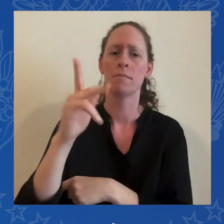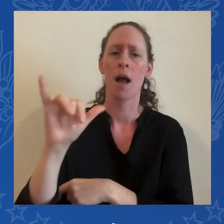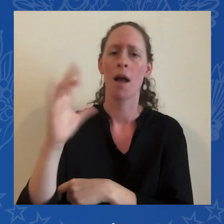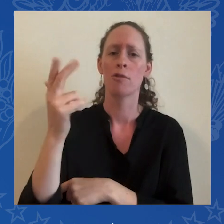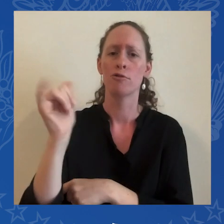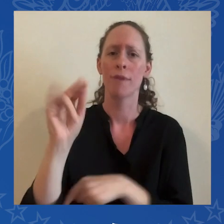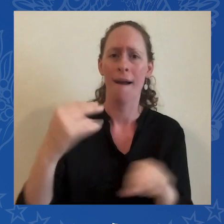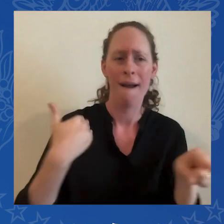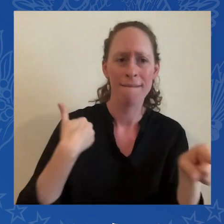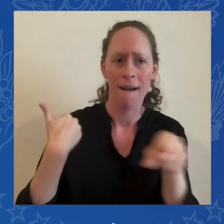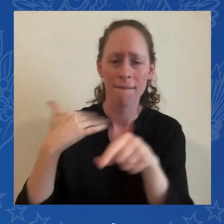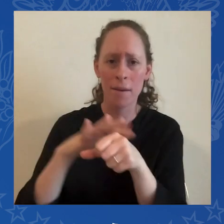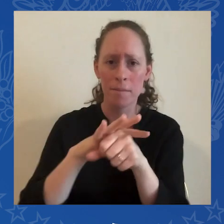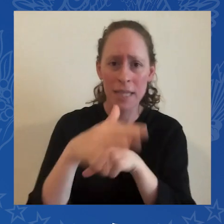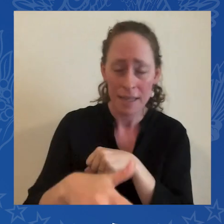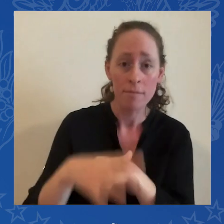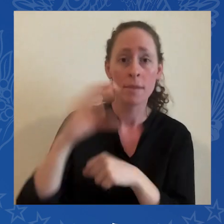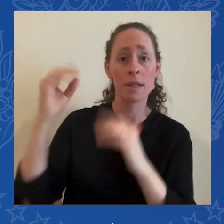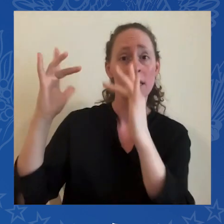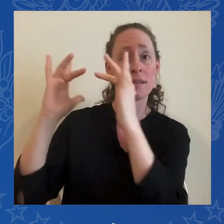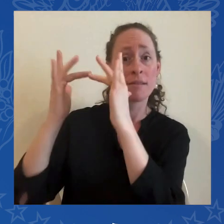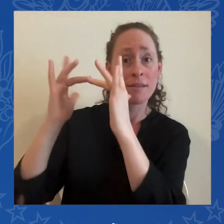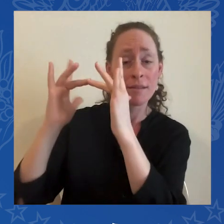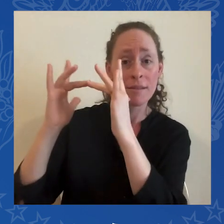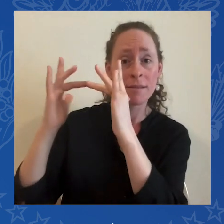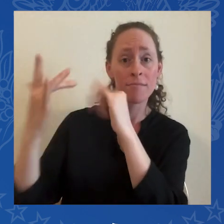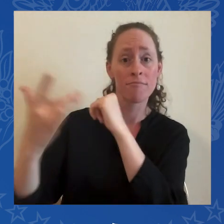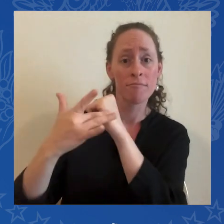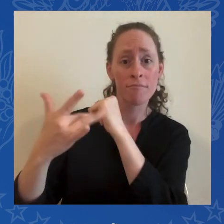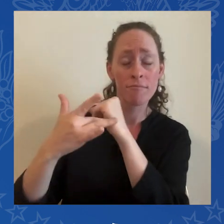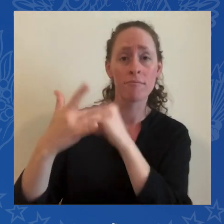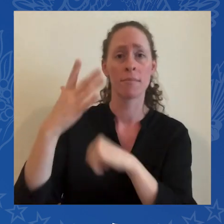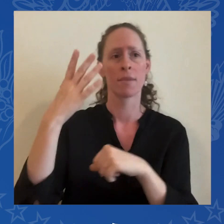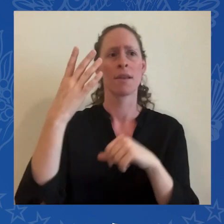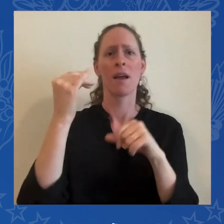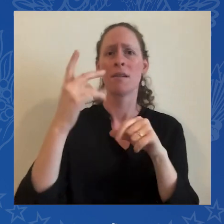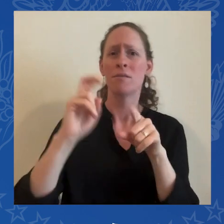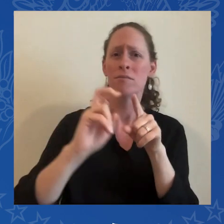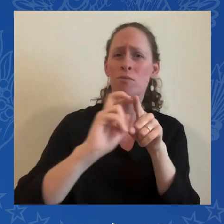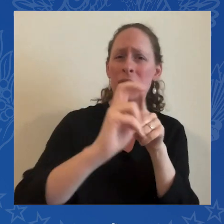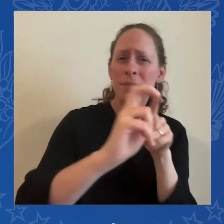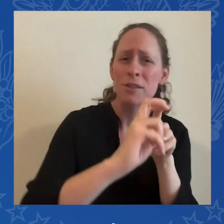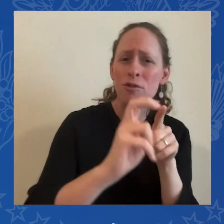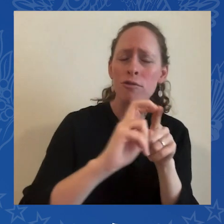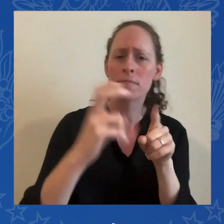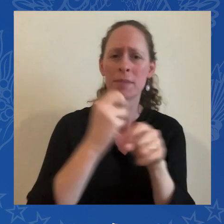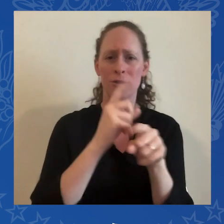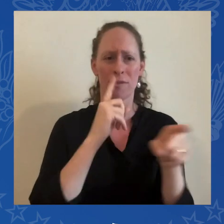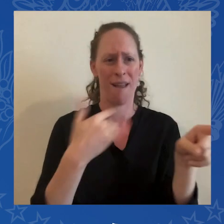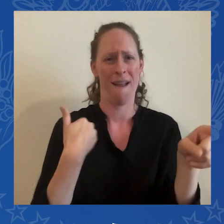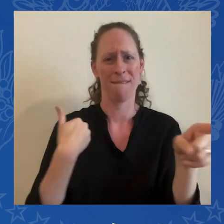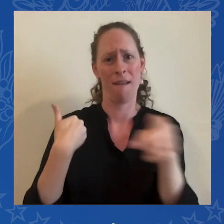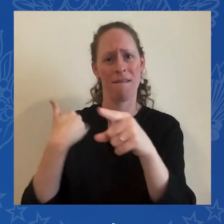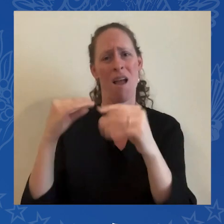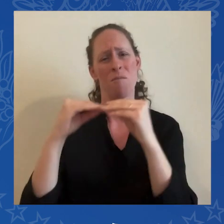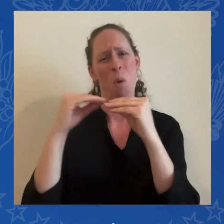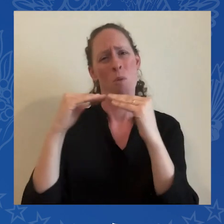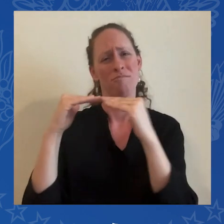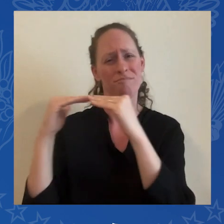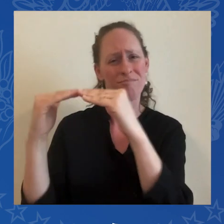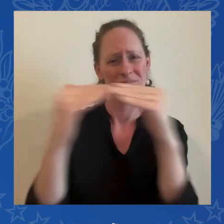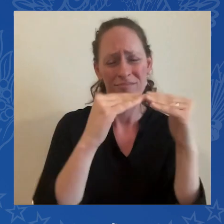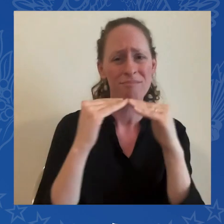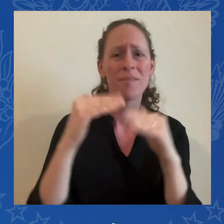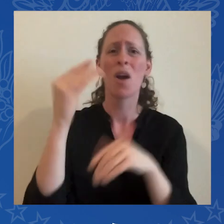and transportation infrastructure to ensure that no one will be left behind. Further, these investments will